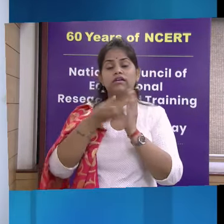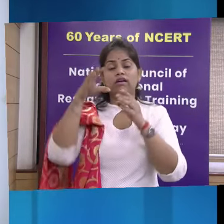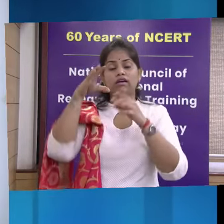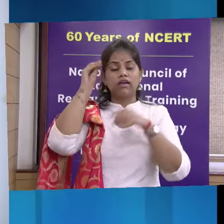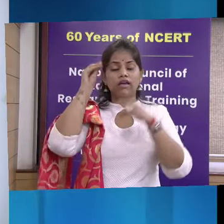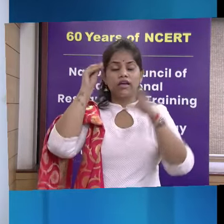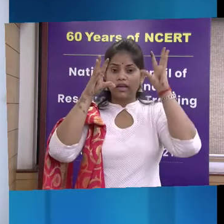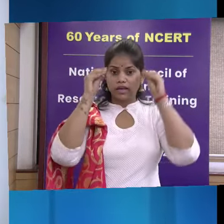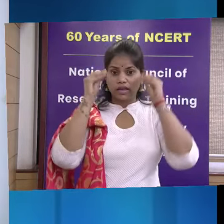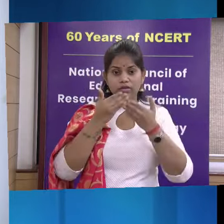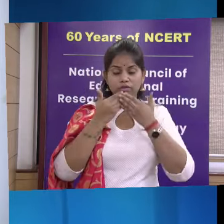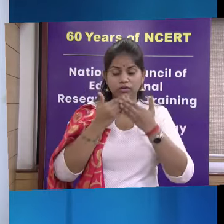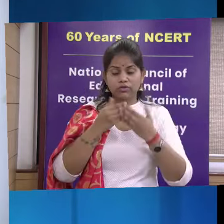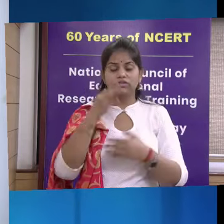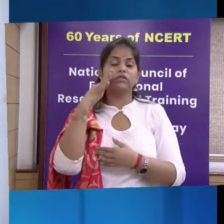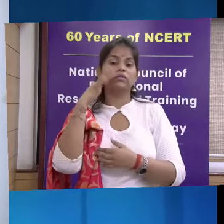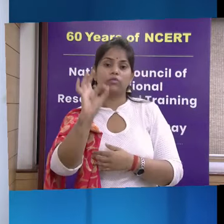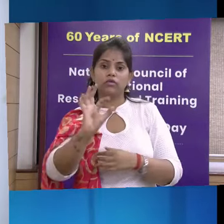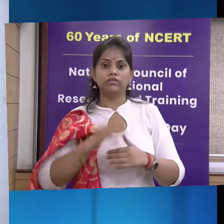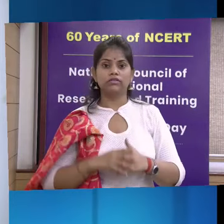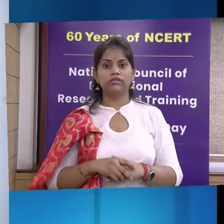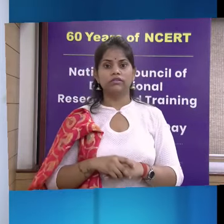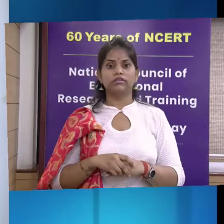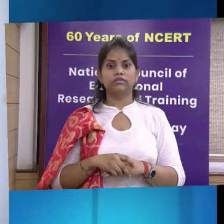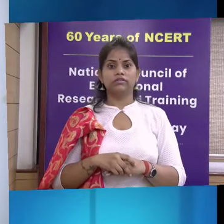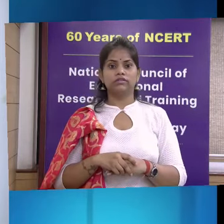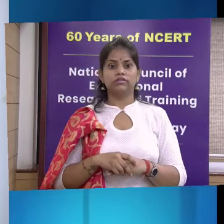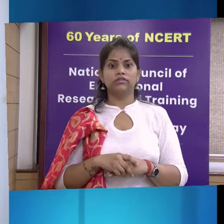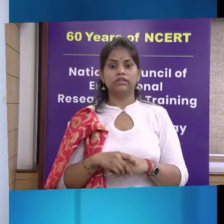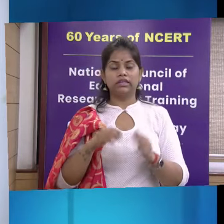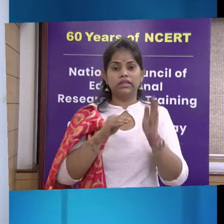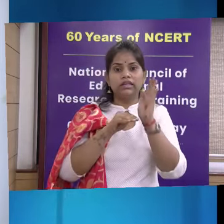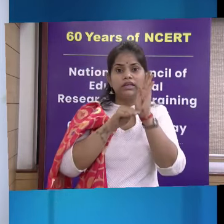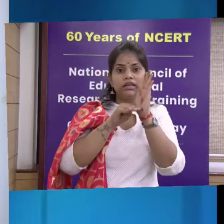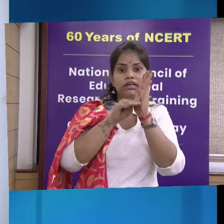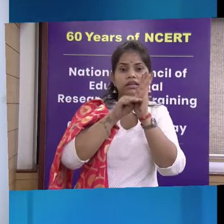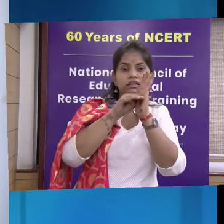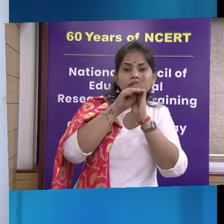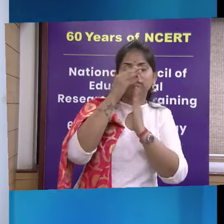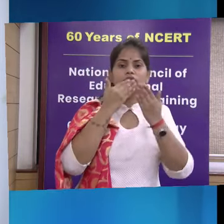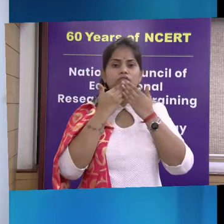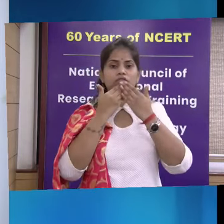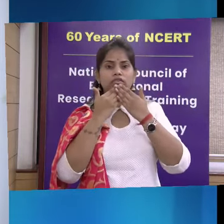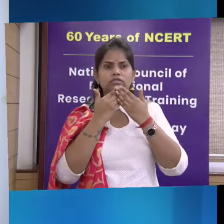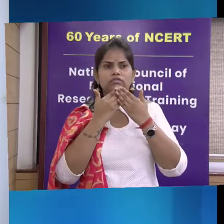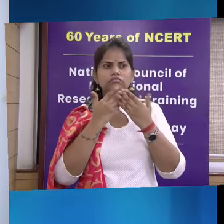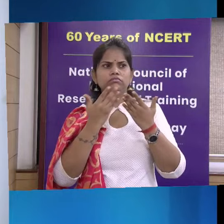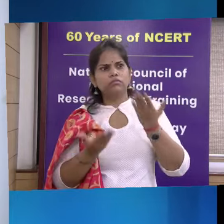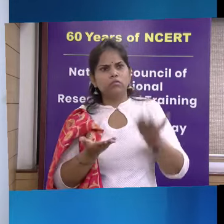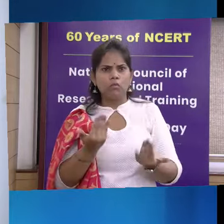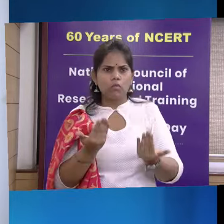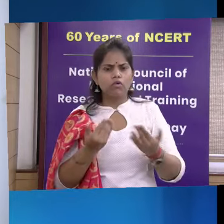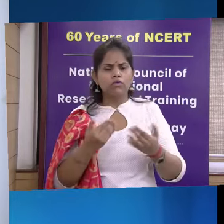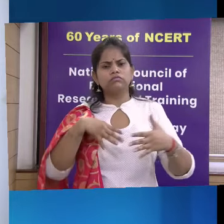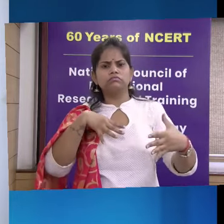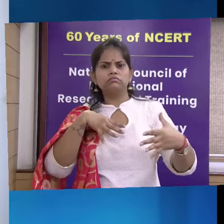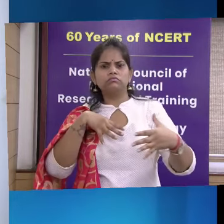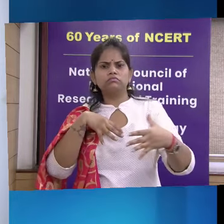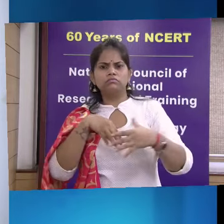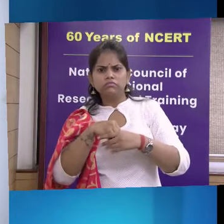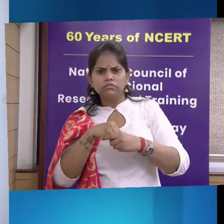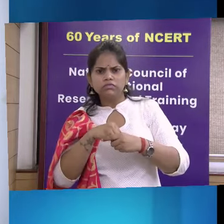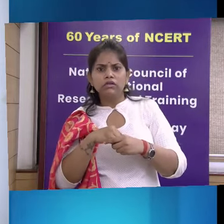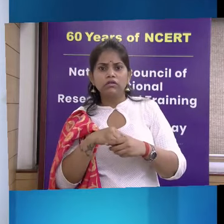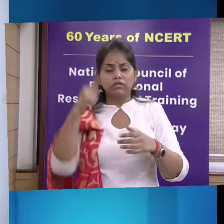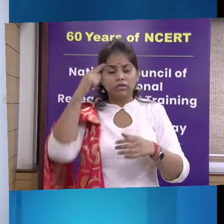20. Parents' increasing level of education can be integrated into planning of